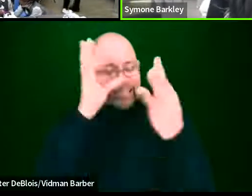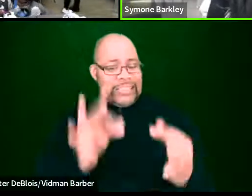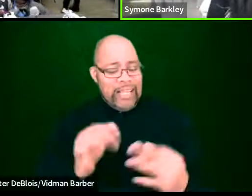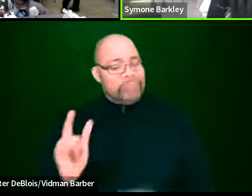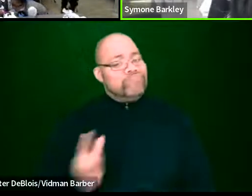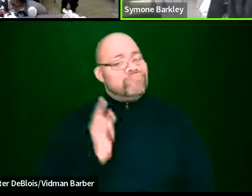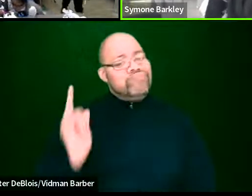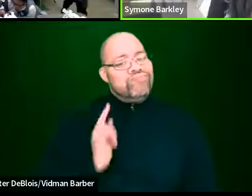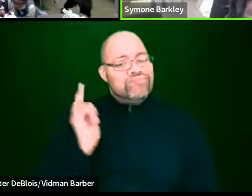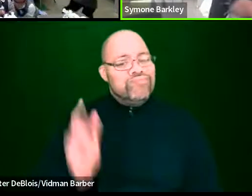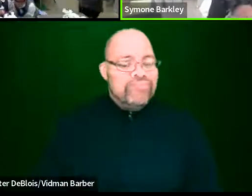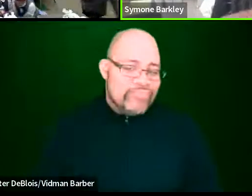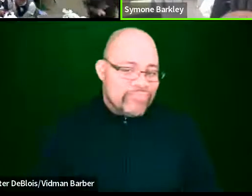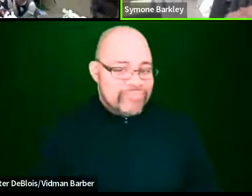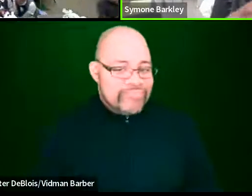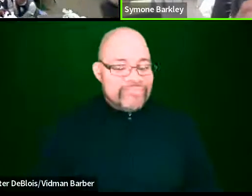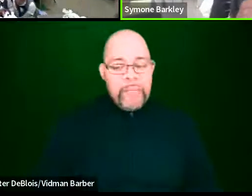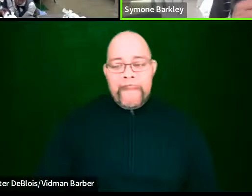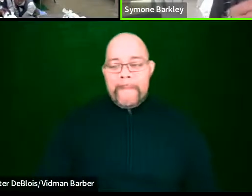pizzazz.